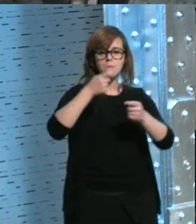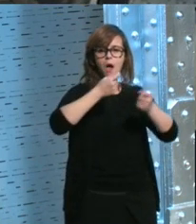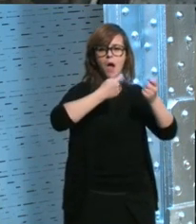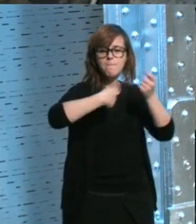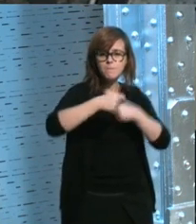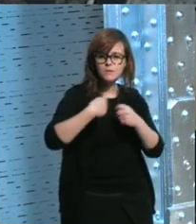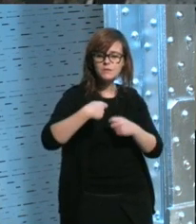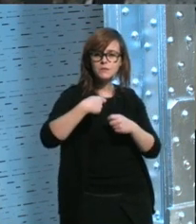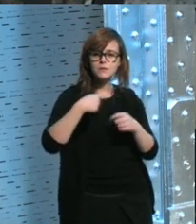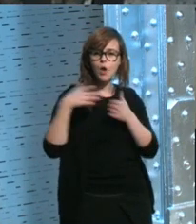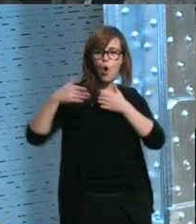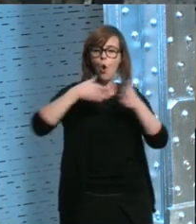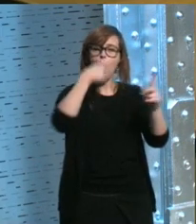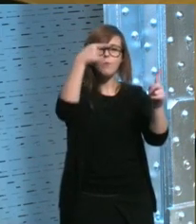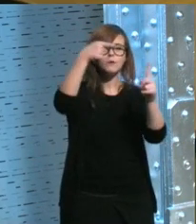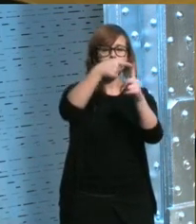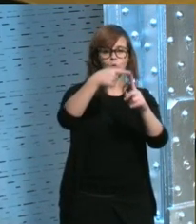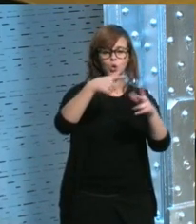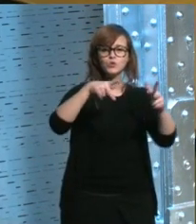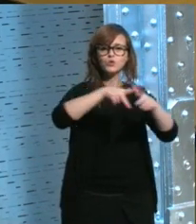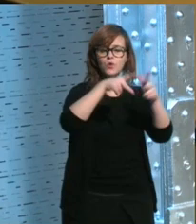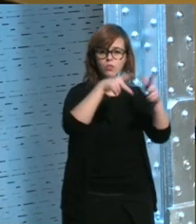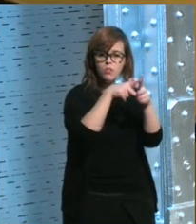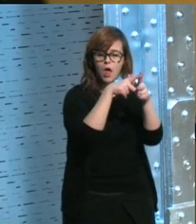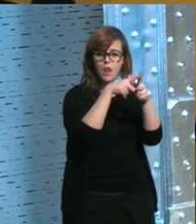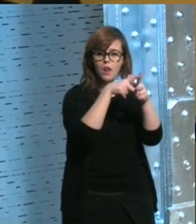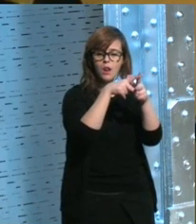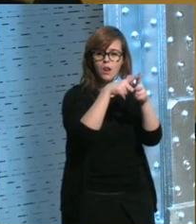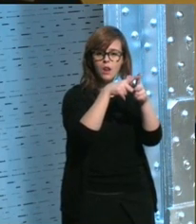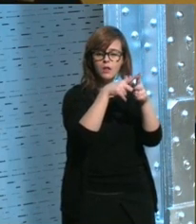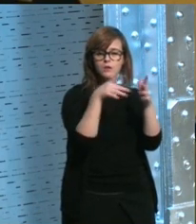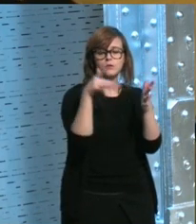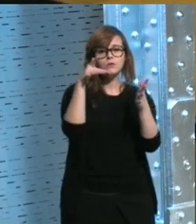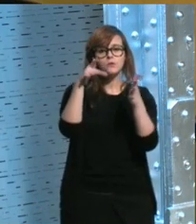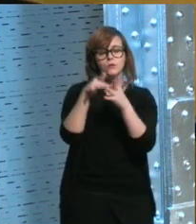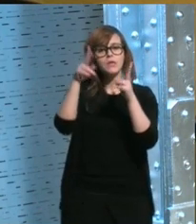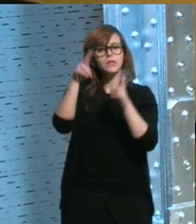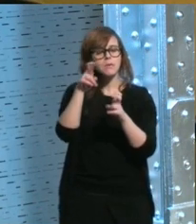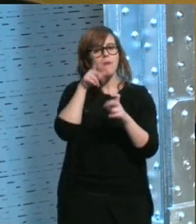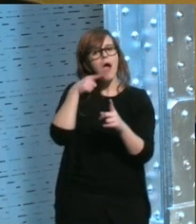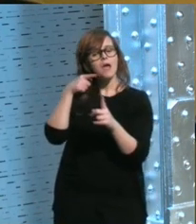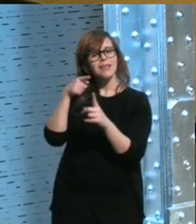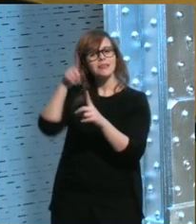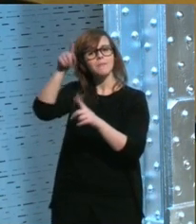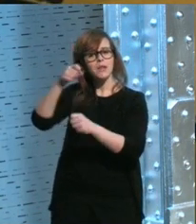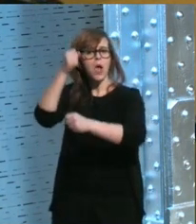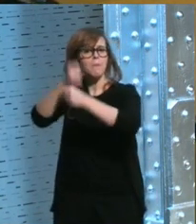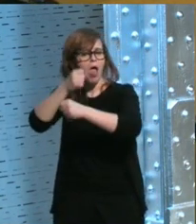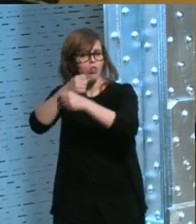business-oriented, social, activists, and also employees. And my question is more related